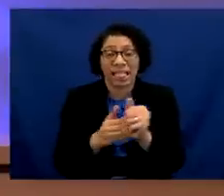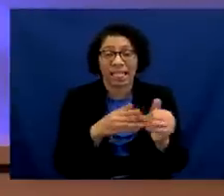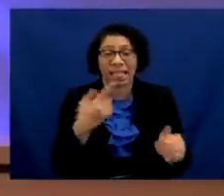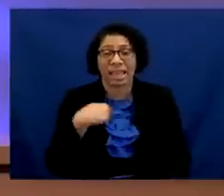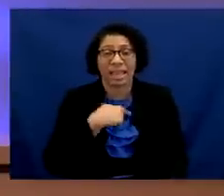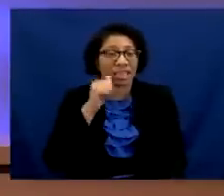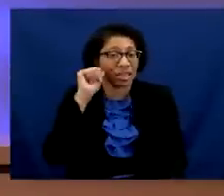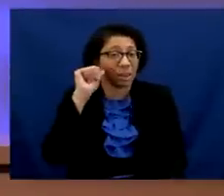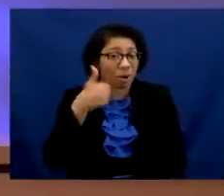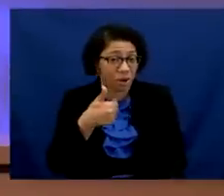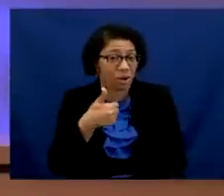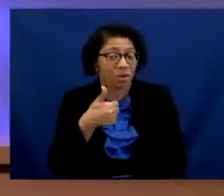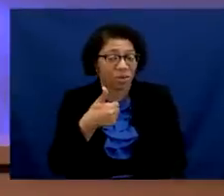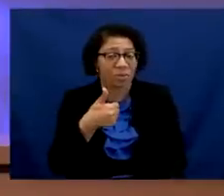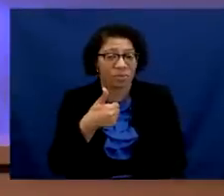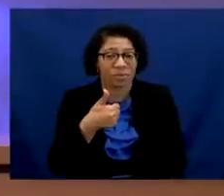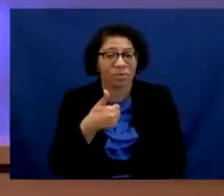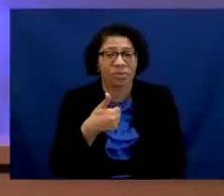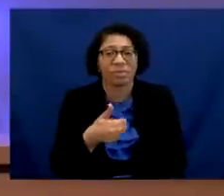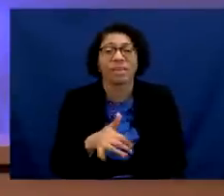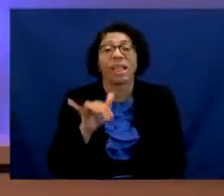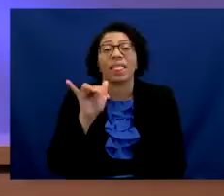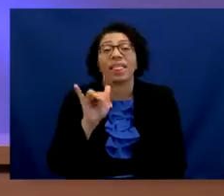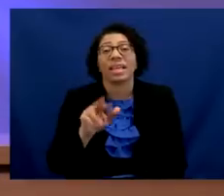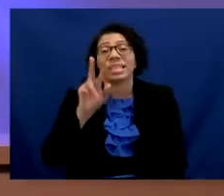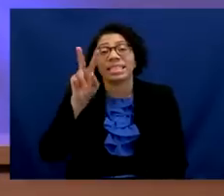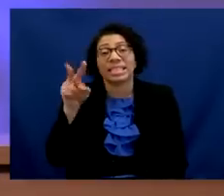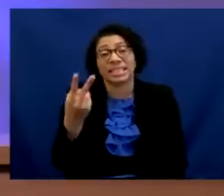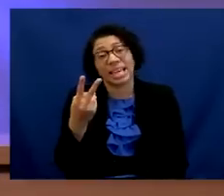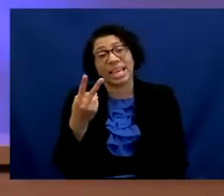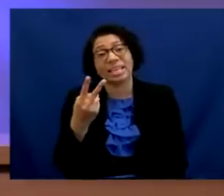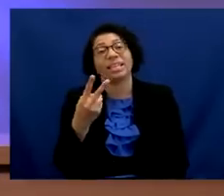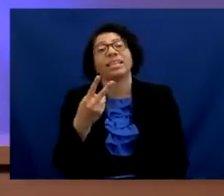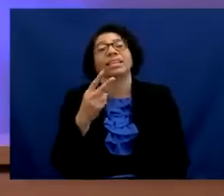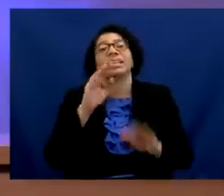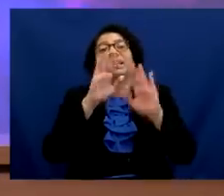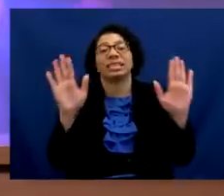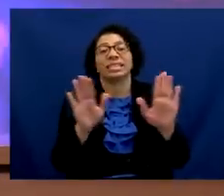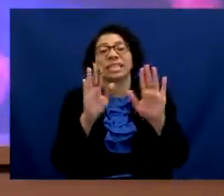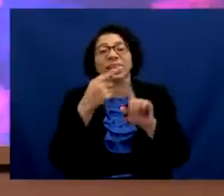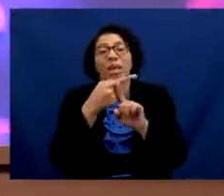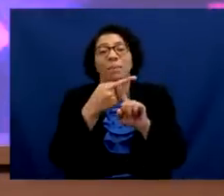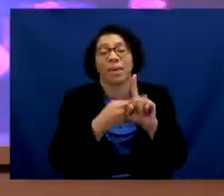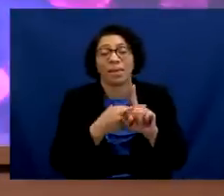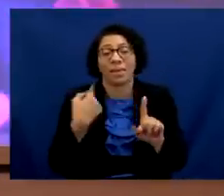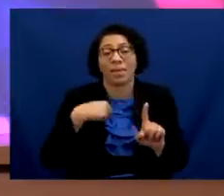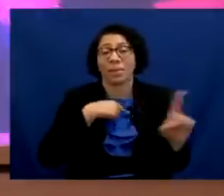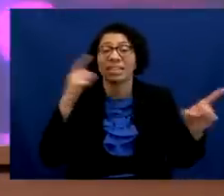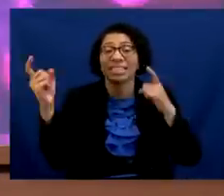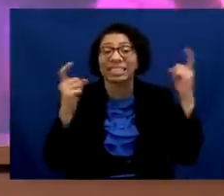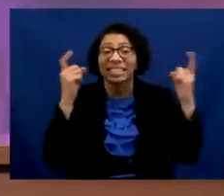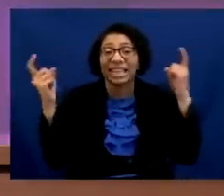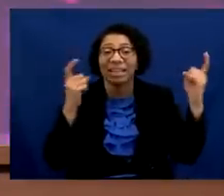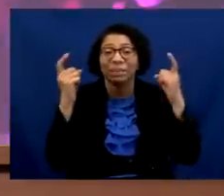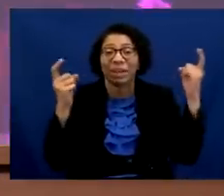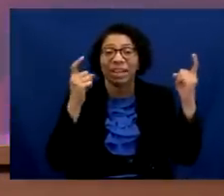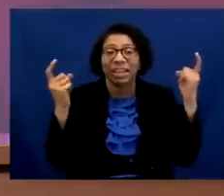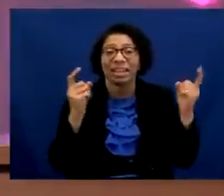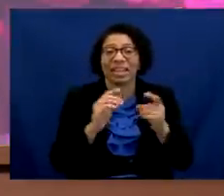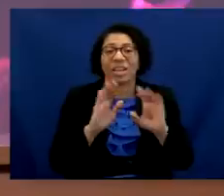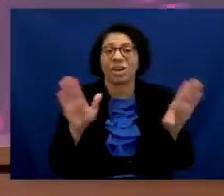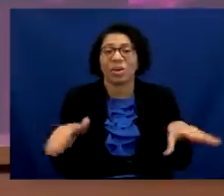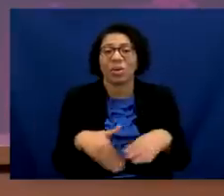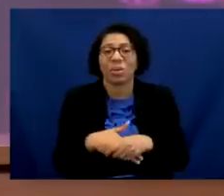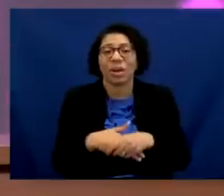is the second Sunday of the month, and every second Sunday we celebrate anniversaries. And there are folk who have anniversaries in the month of December. Just